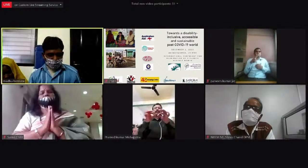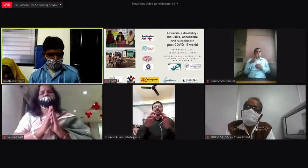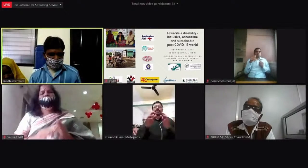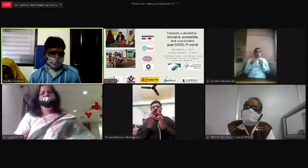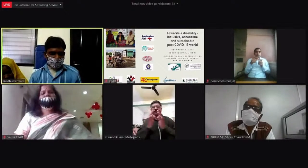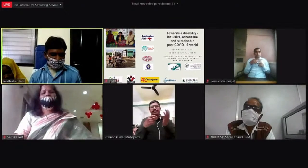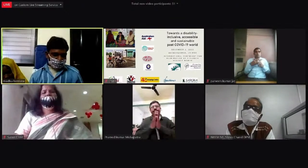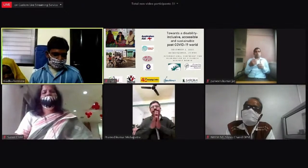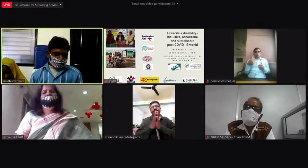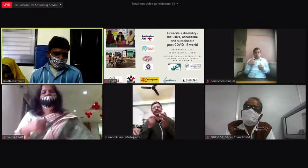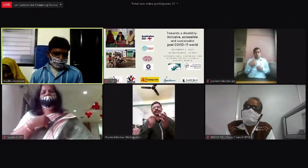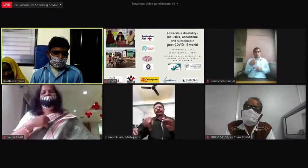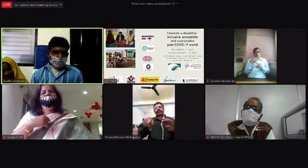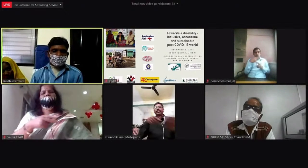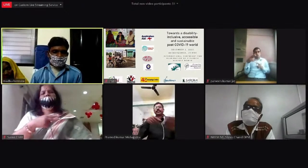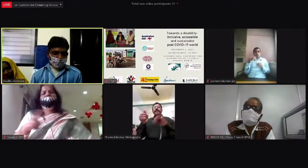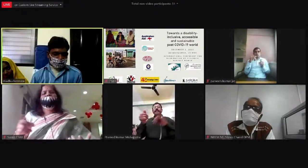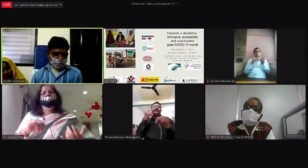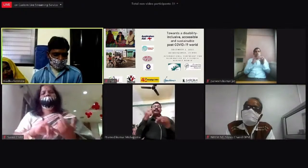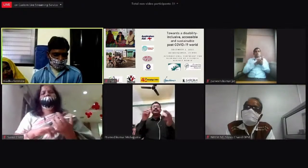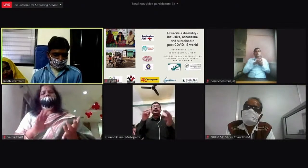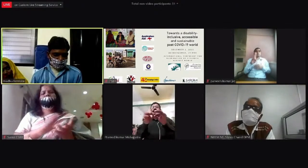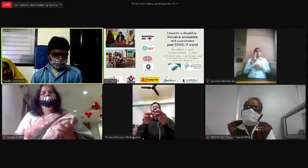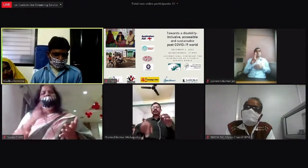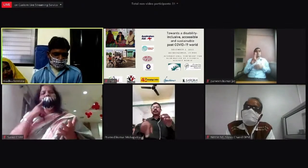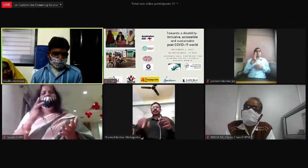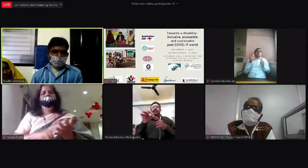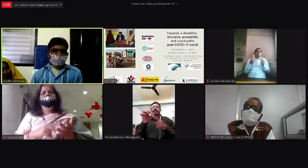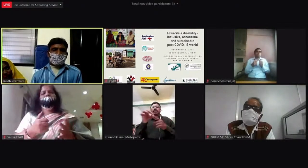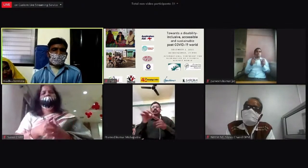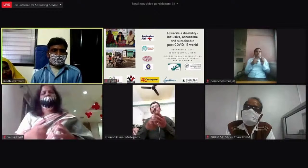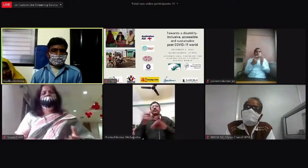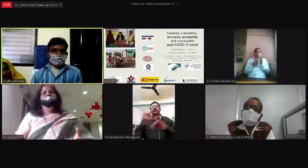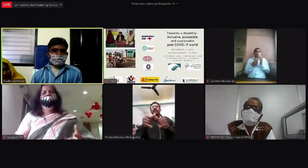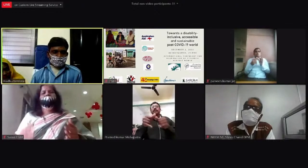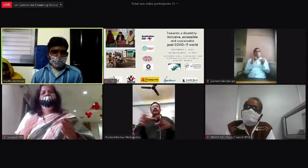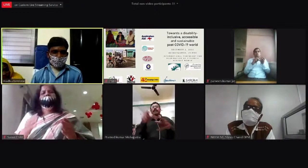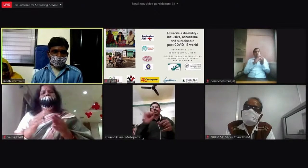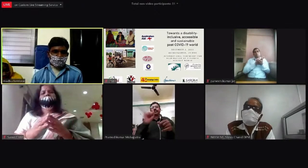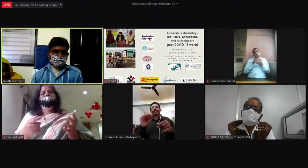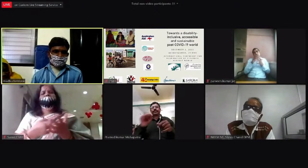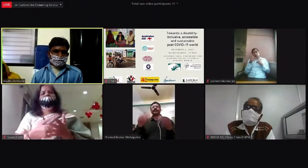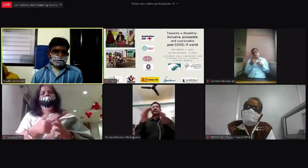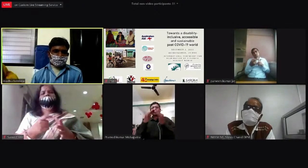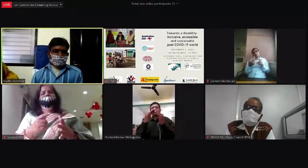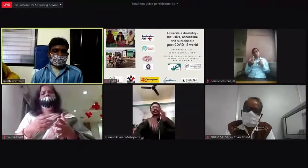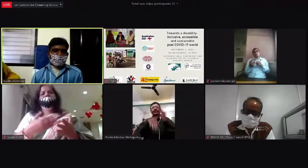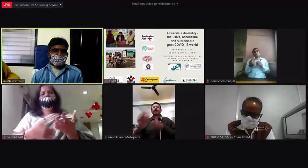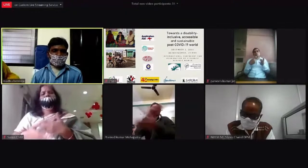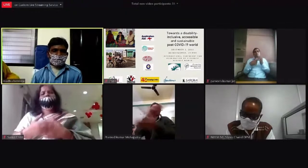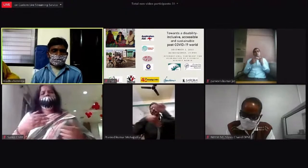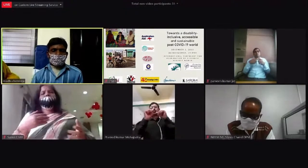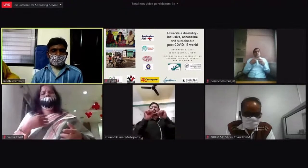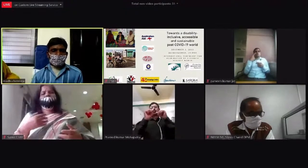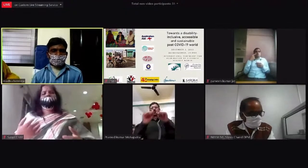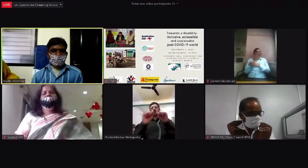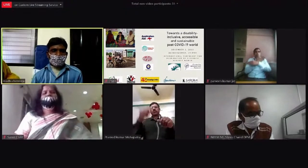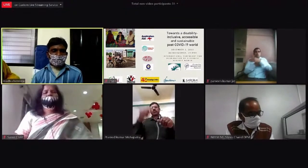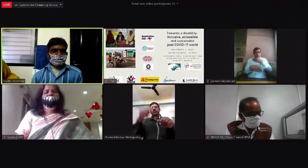Greetings to everybody. My name is Shiv Prasad. I'm from Rajiv Nagar, and I'm differently abled,